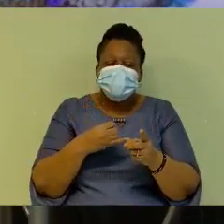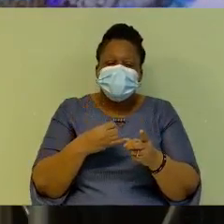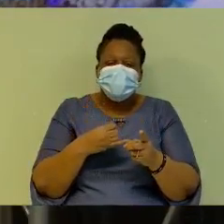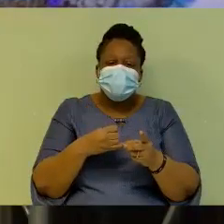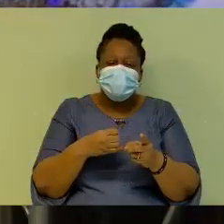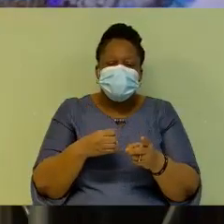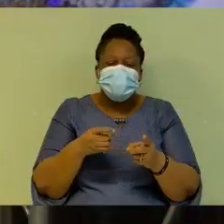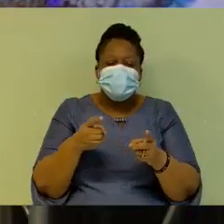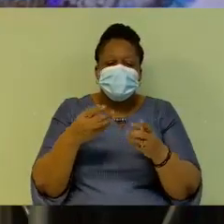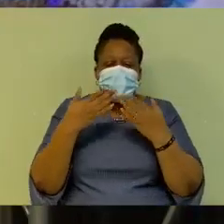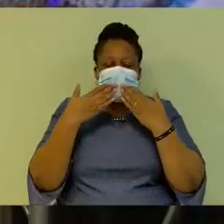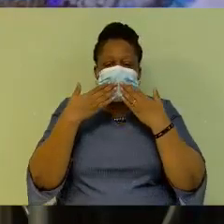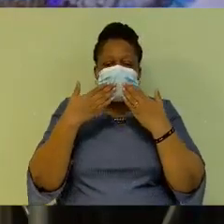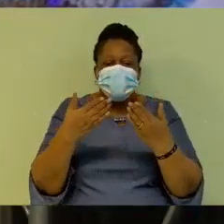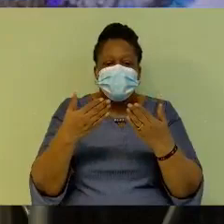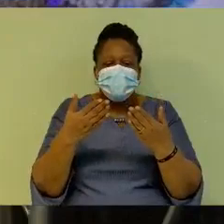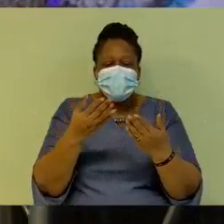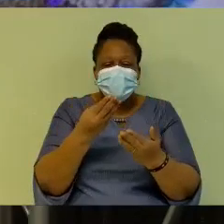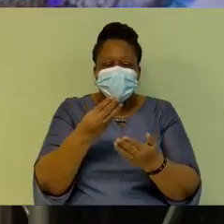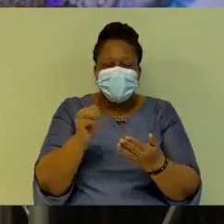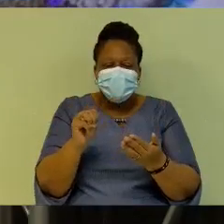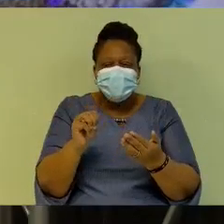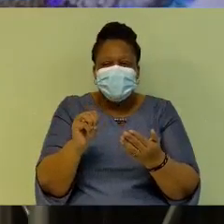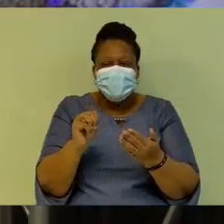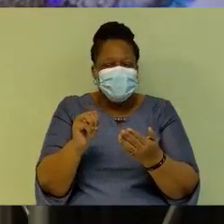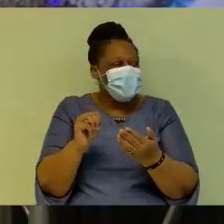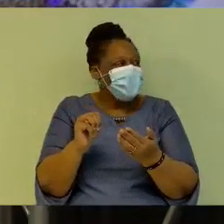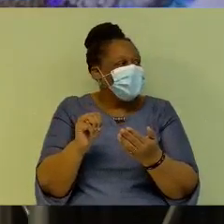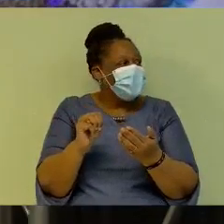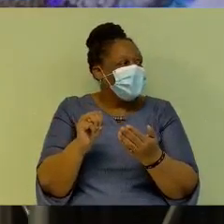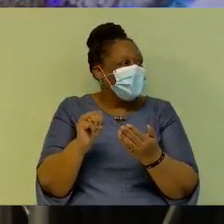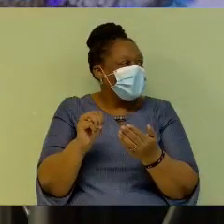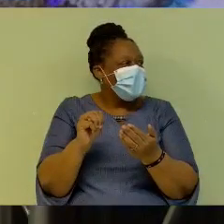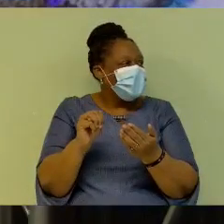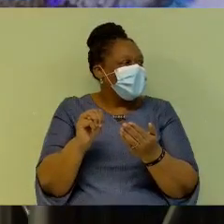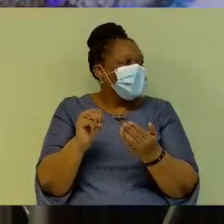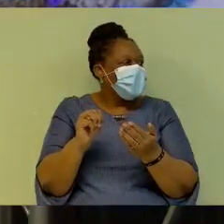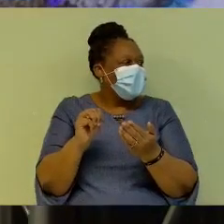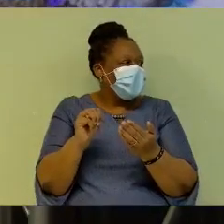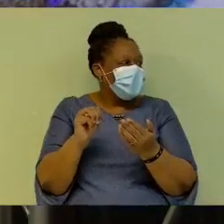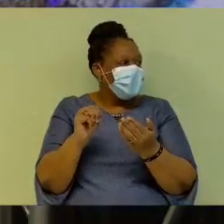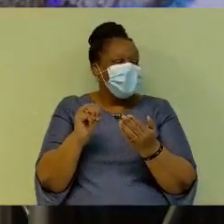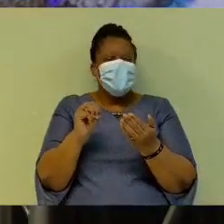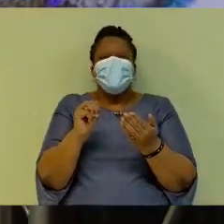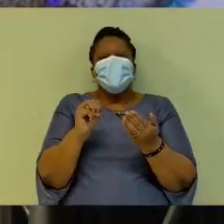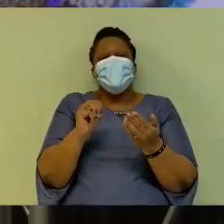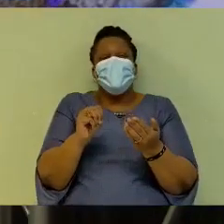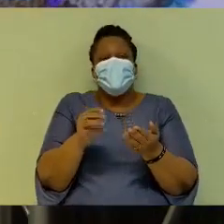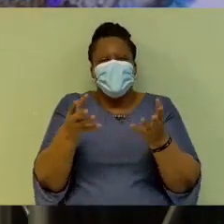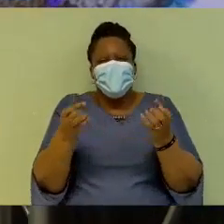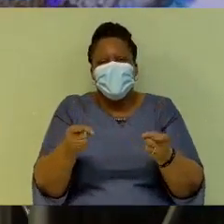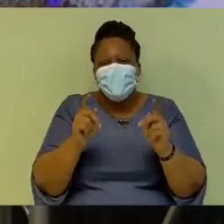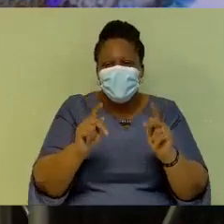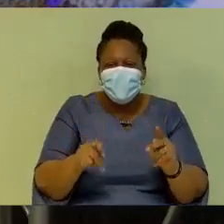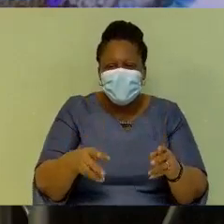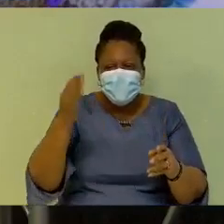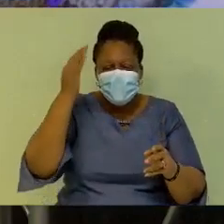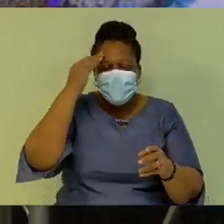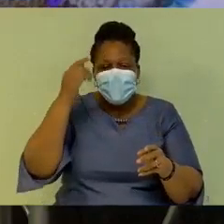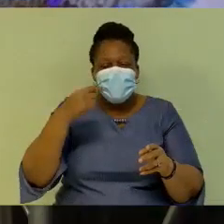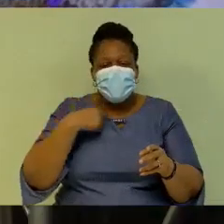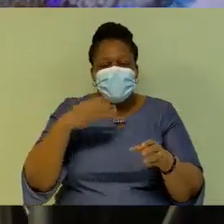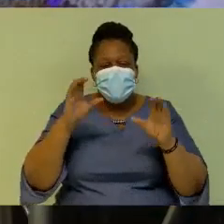say thank you. I told Miss Jacob she lives the country now that she can speak as well. Because when she finishes here, she always